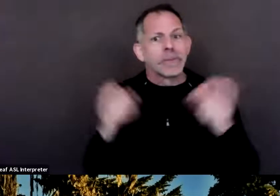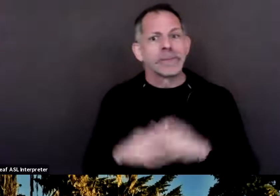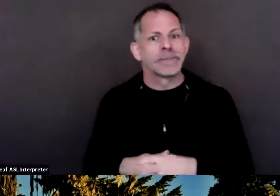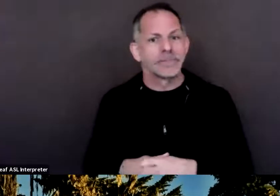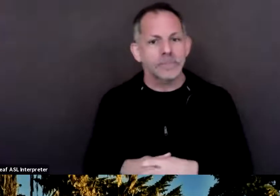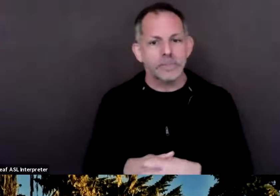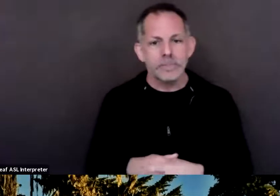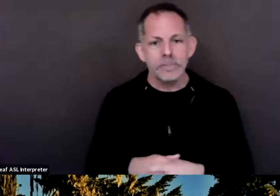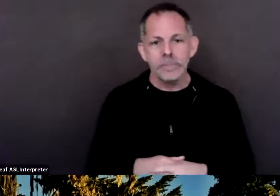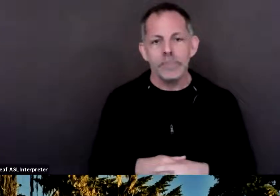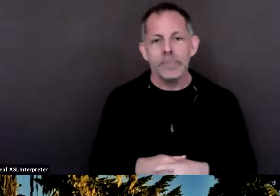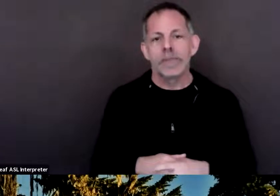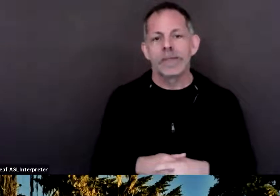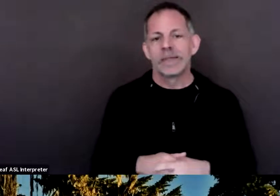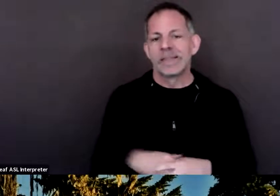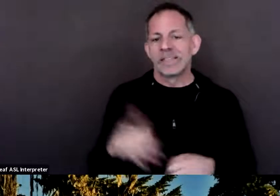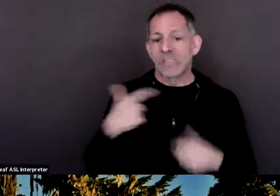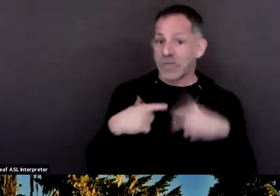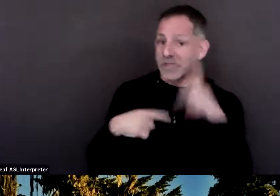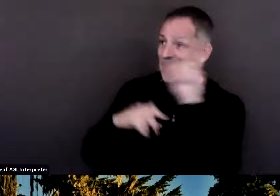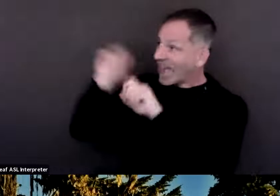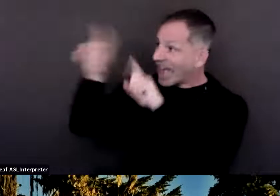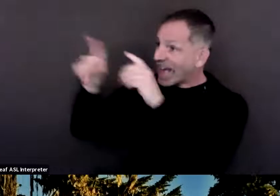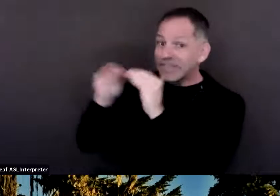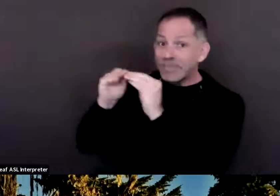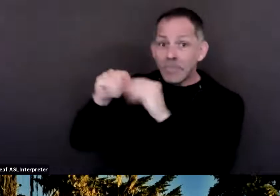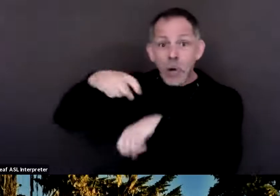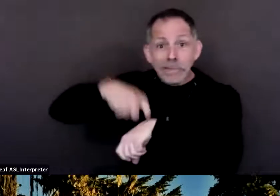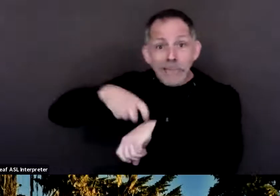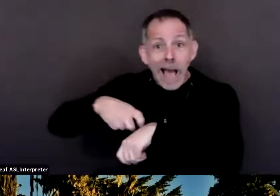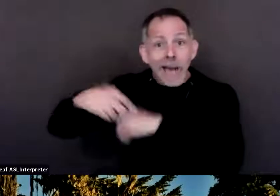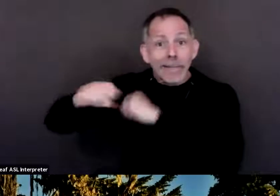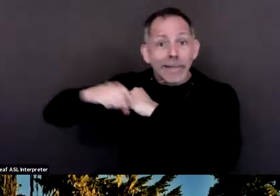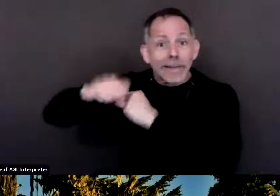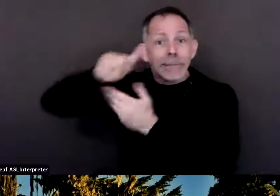request for further time until middle or end of